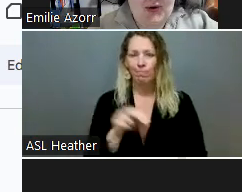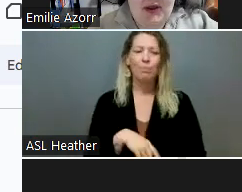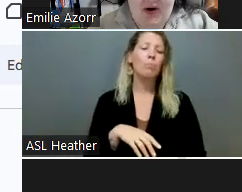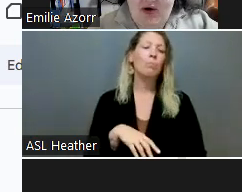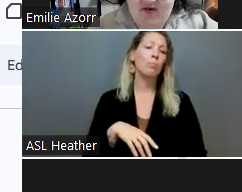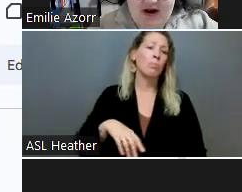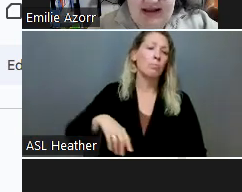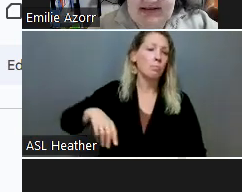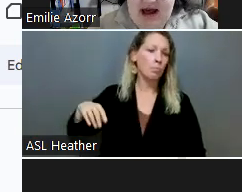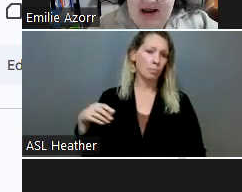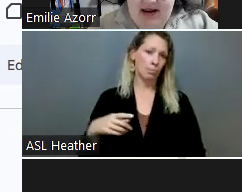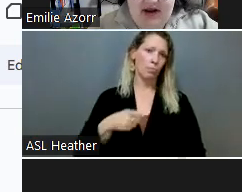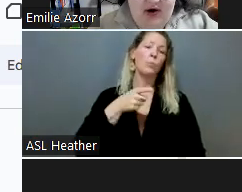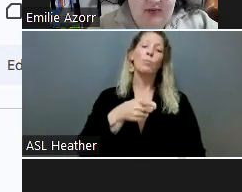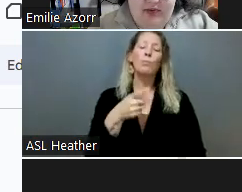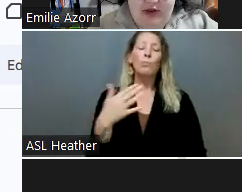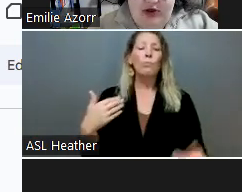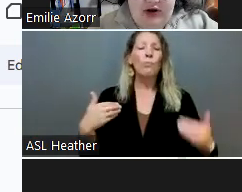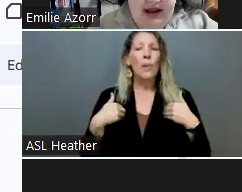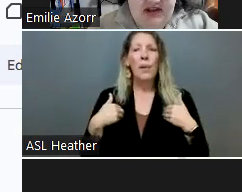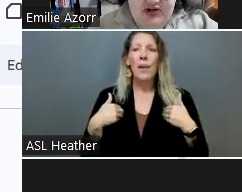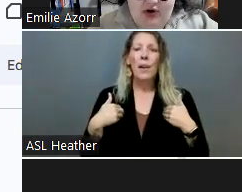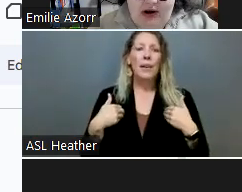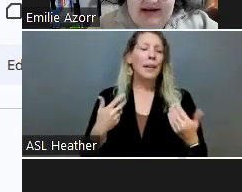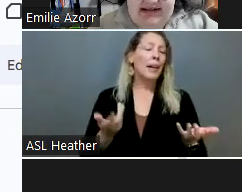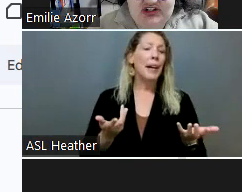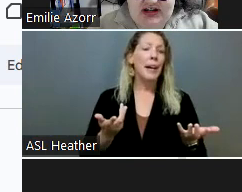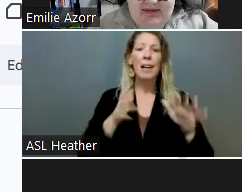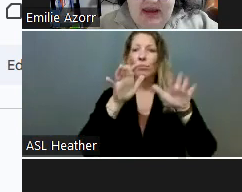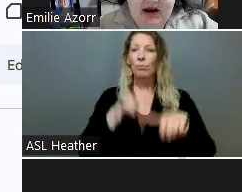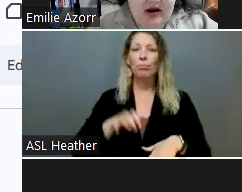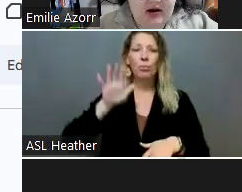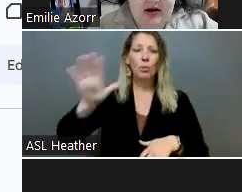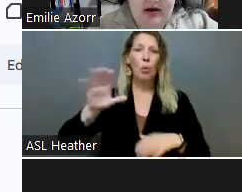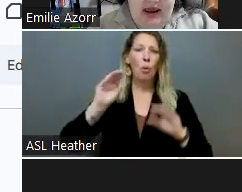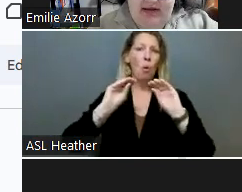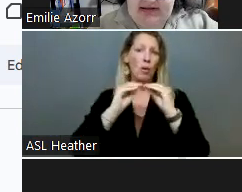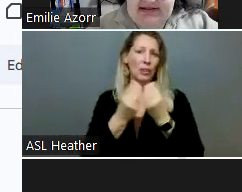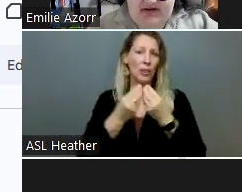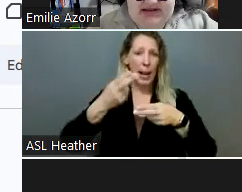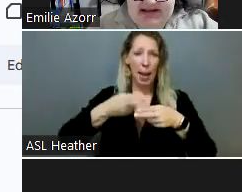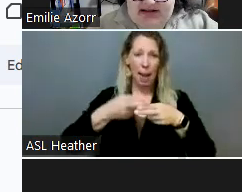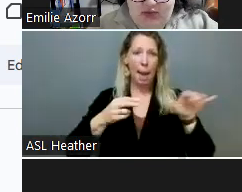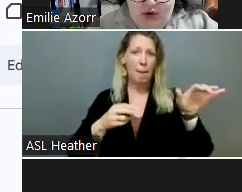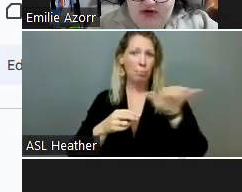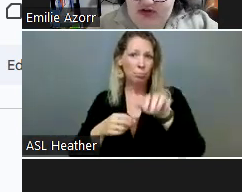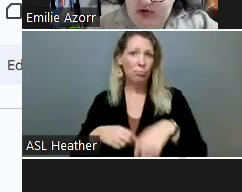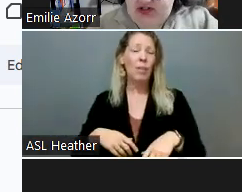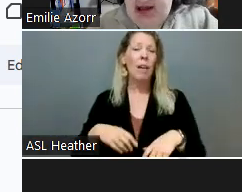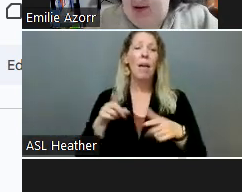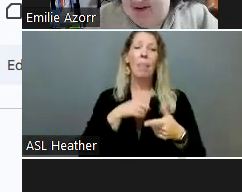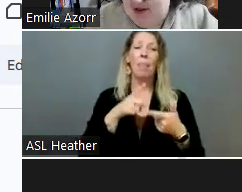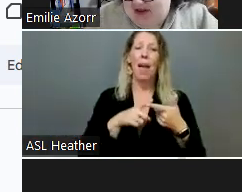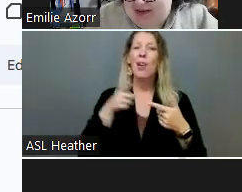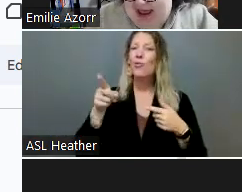here. We go over, it's got, you're going to enter your organization name here. It lists those things in bold, so